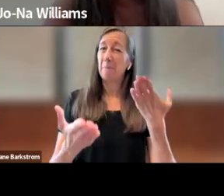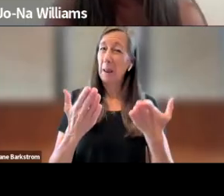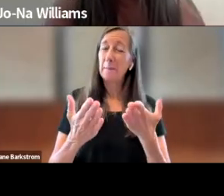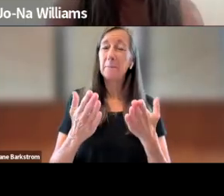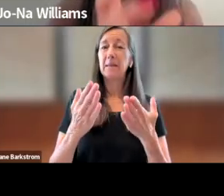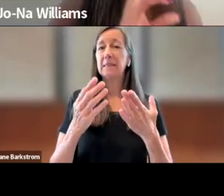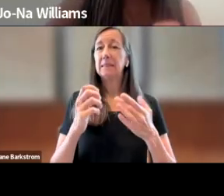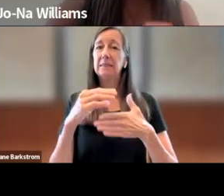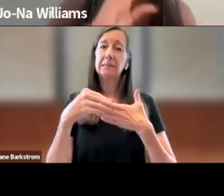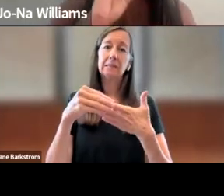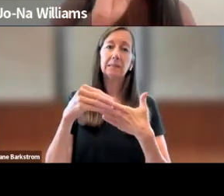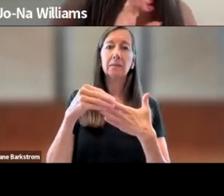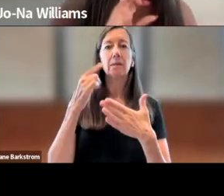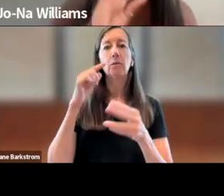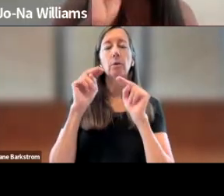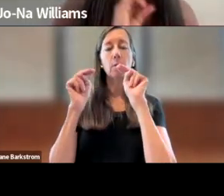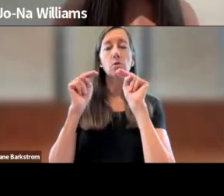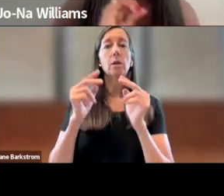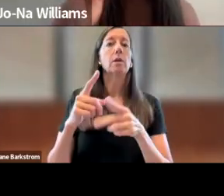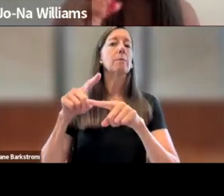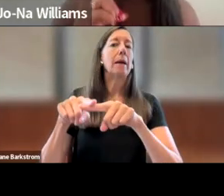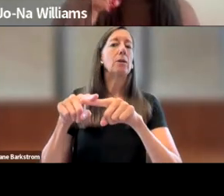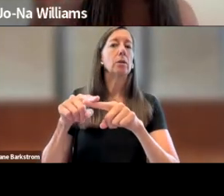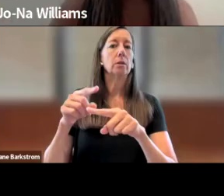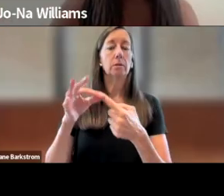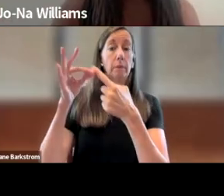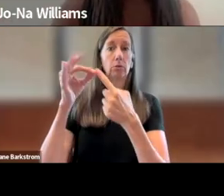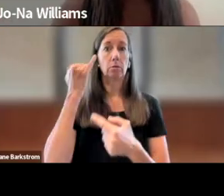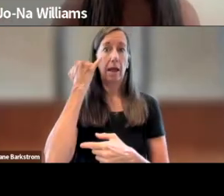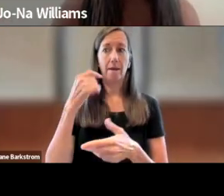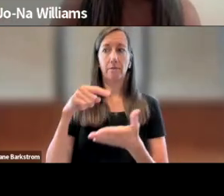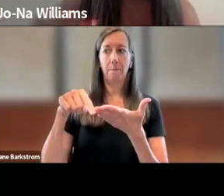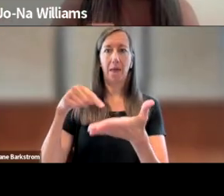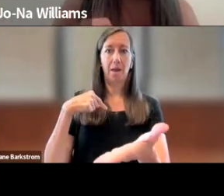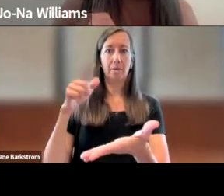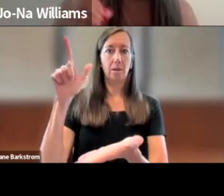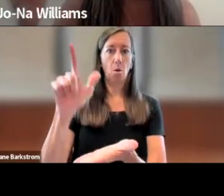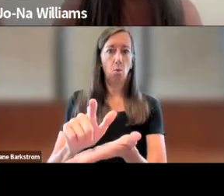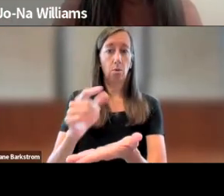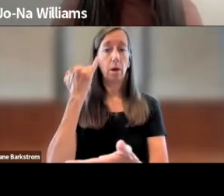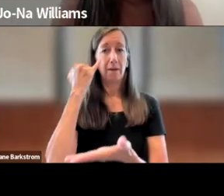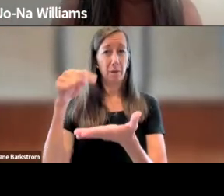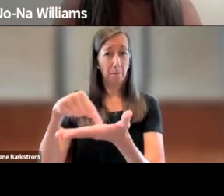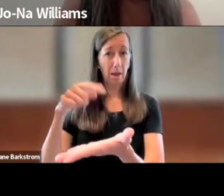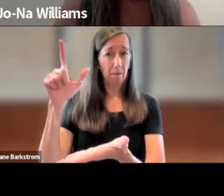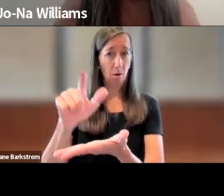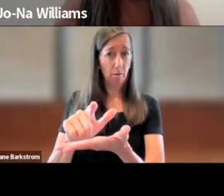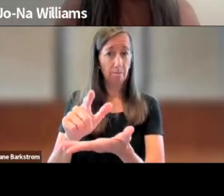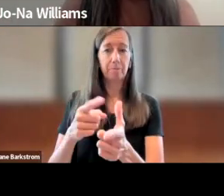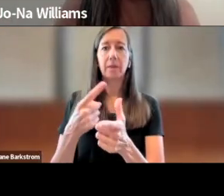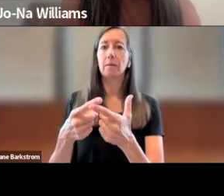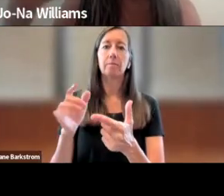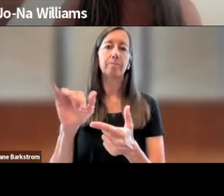the pay section is lower. So if they're paying you lower and then they're also not paying